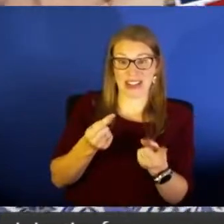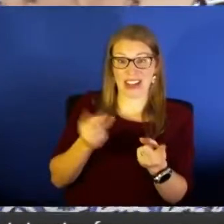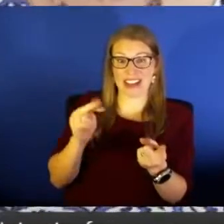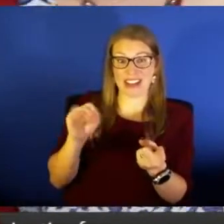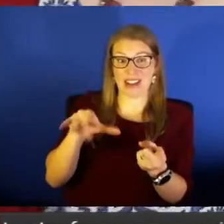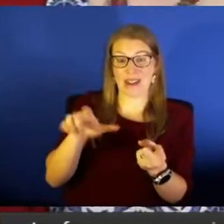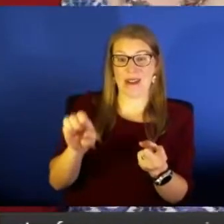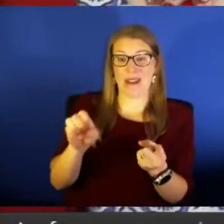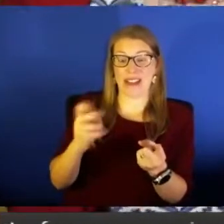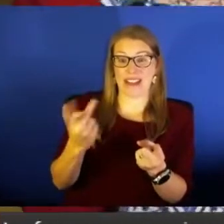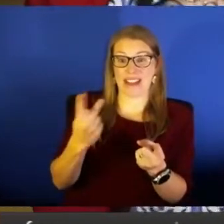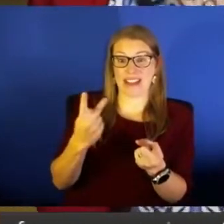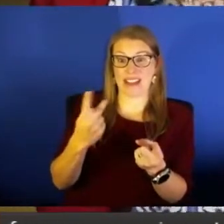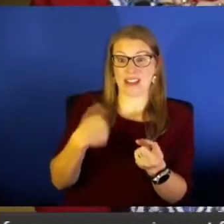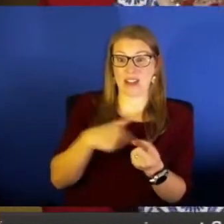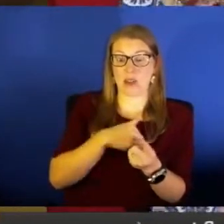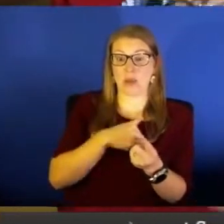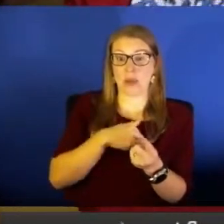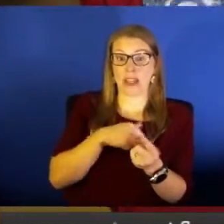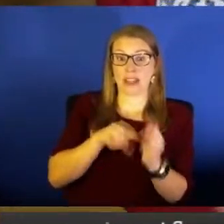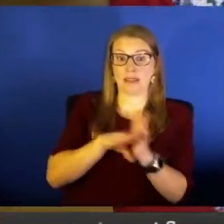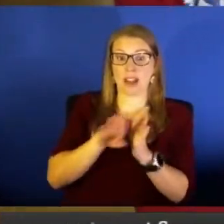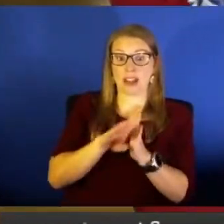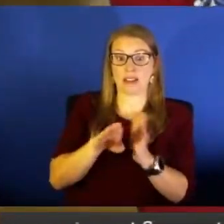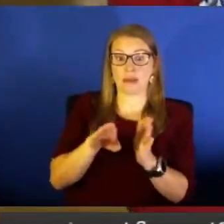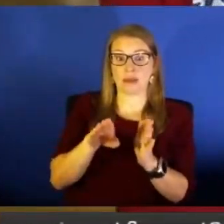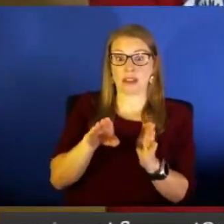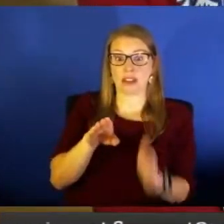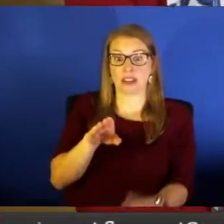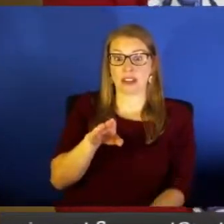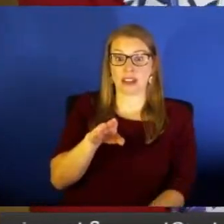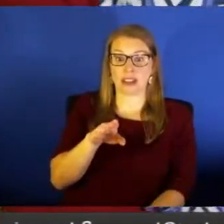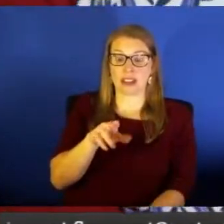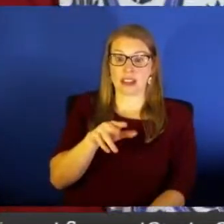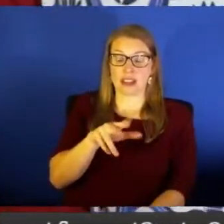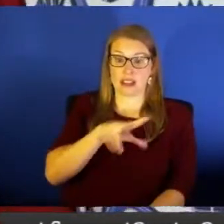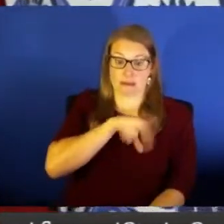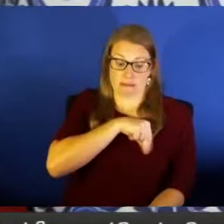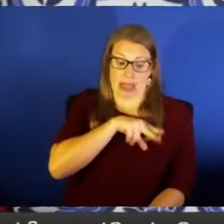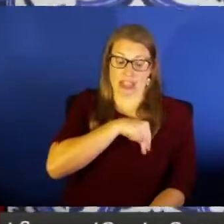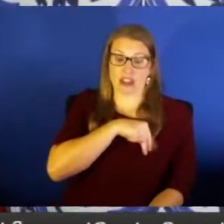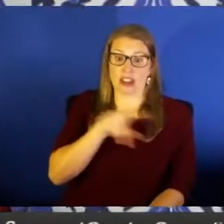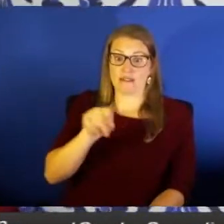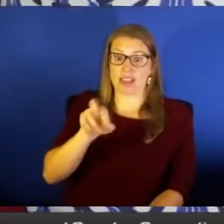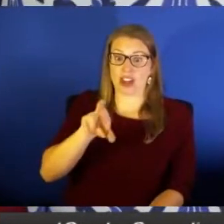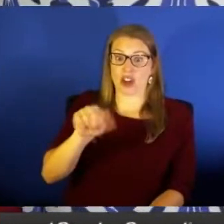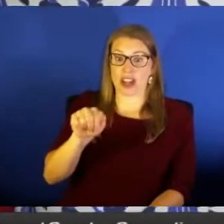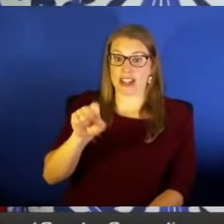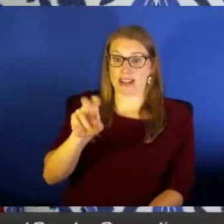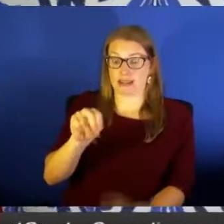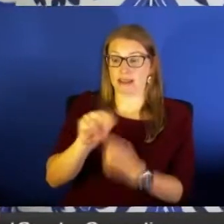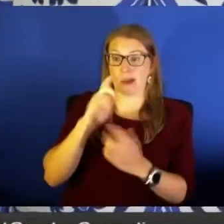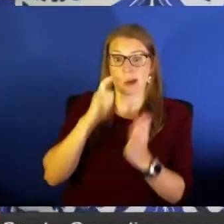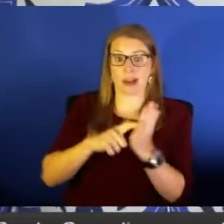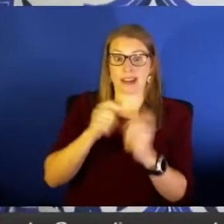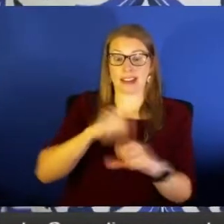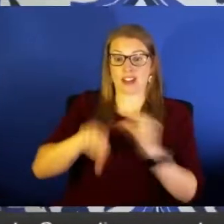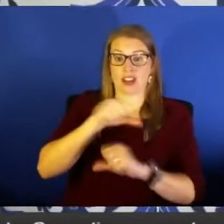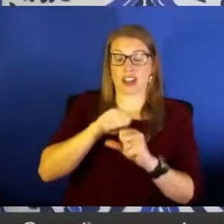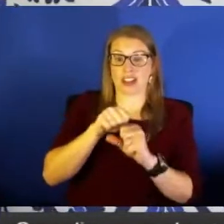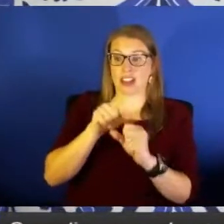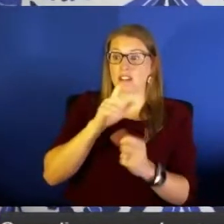was we created veteran badges so that the veterans could, one, identify each other, but it's also this great thing for connections with